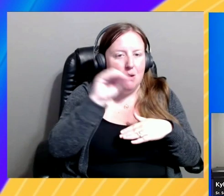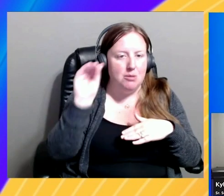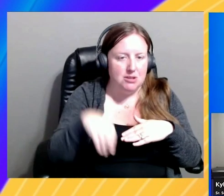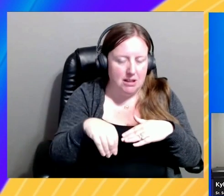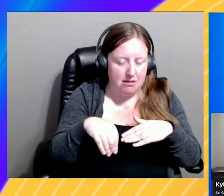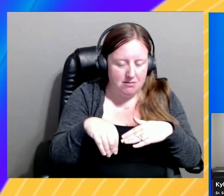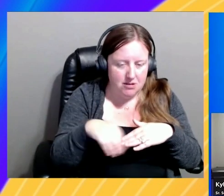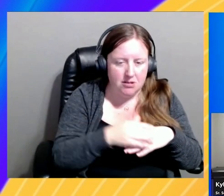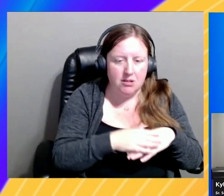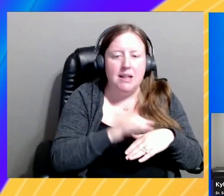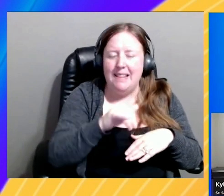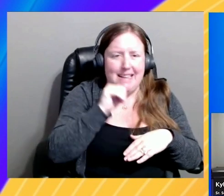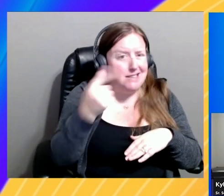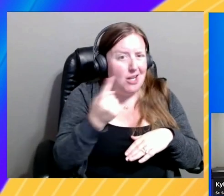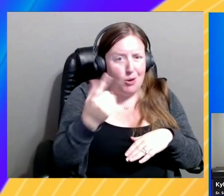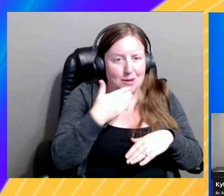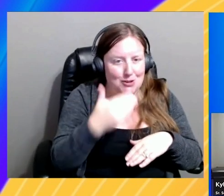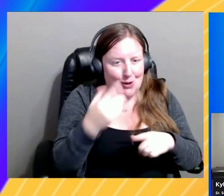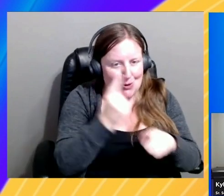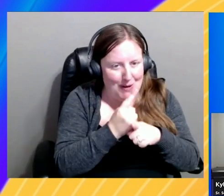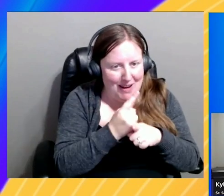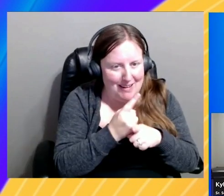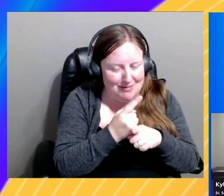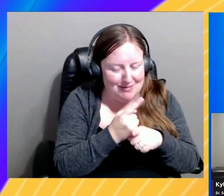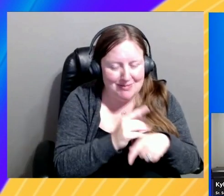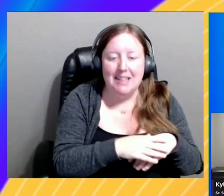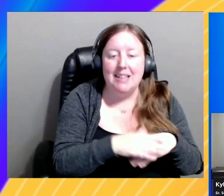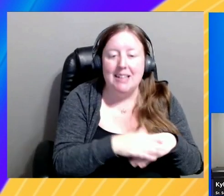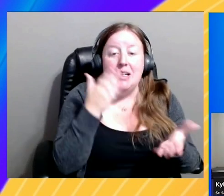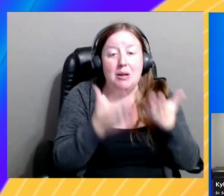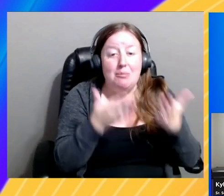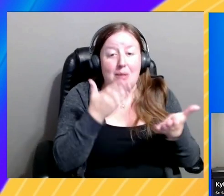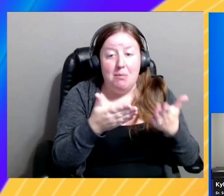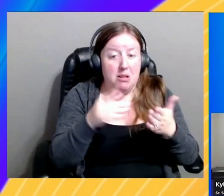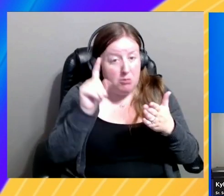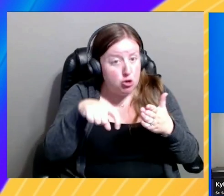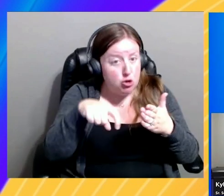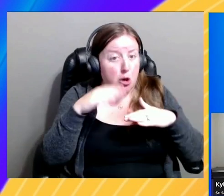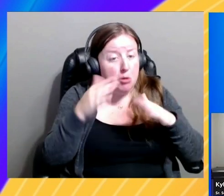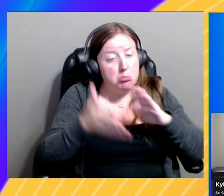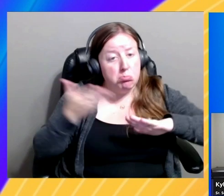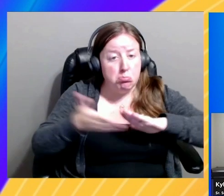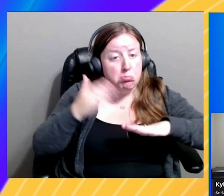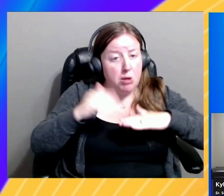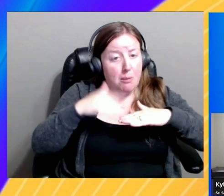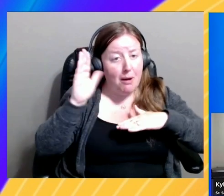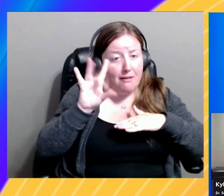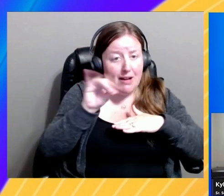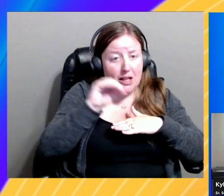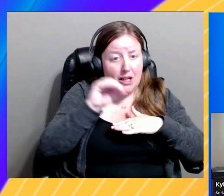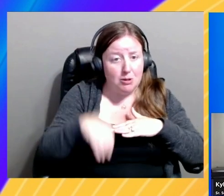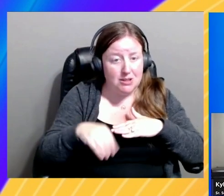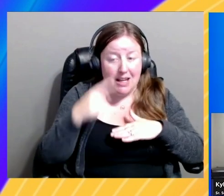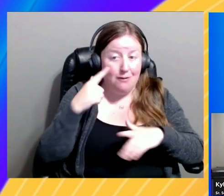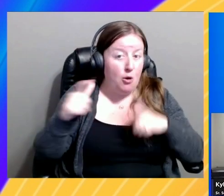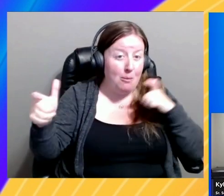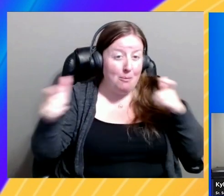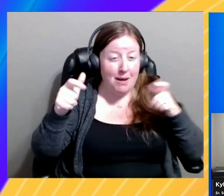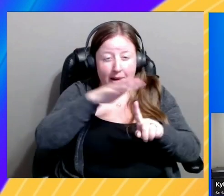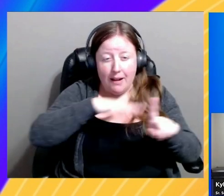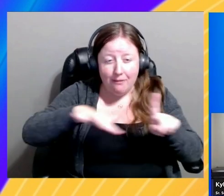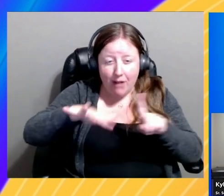always good, because maybe it's supposed to run above 80%, right? In a big environment, there's all kinds of different